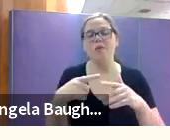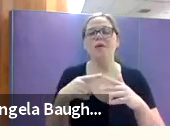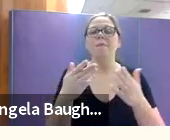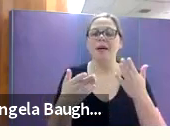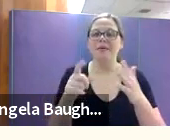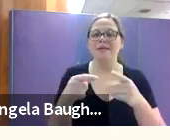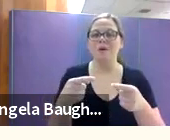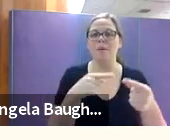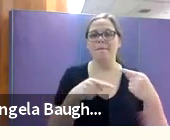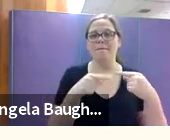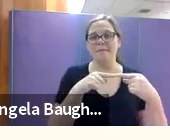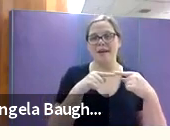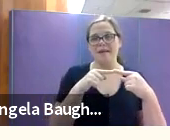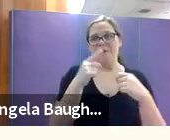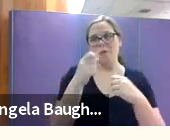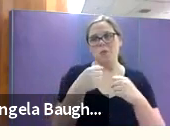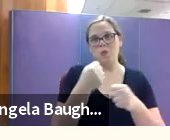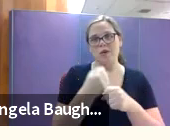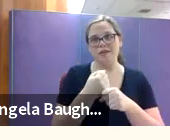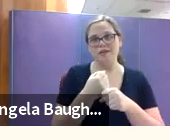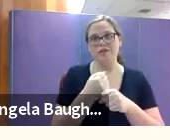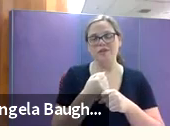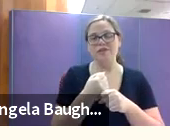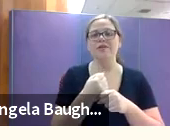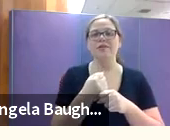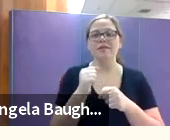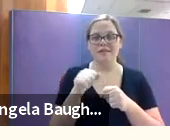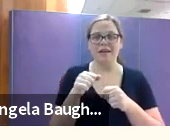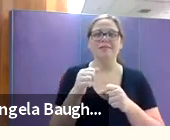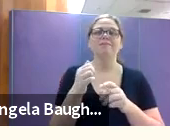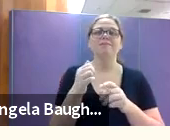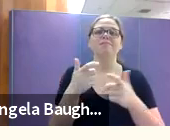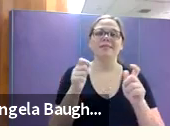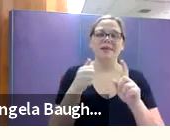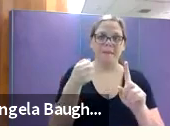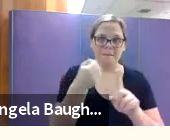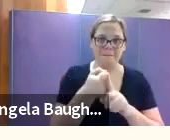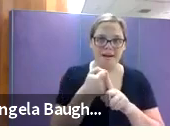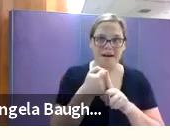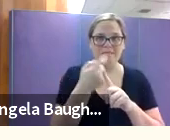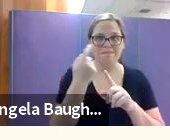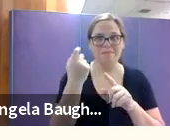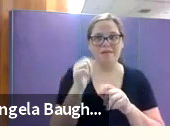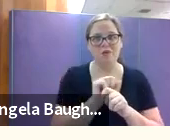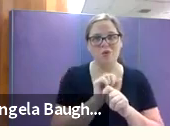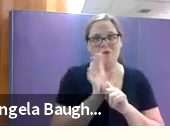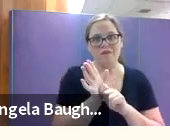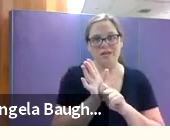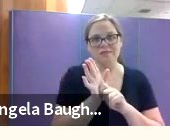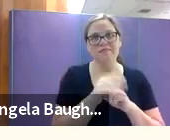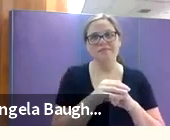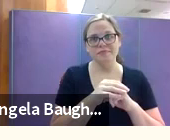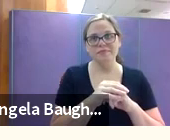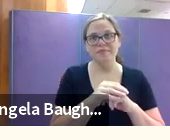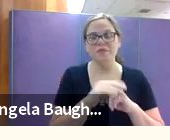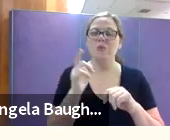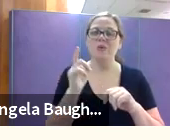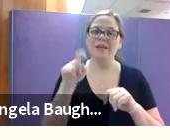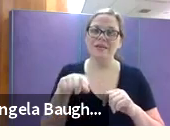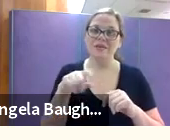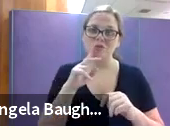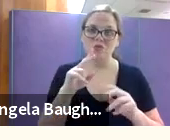back to a year because that's going to be significantly impacted because of COVID-19. So we have to look at how we